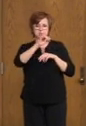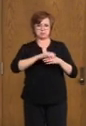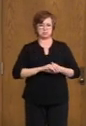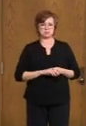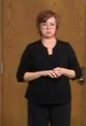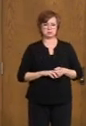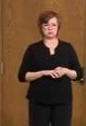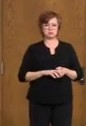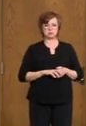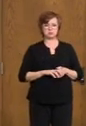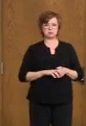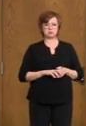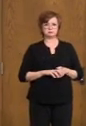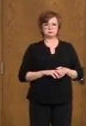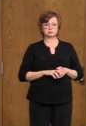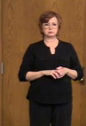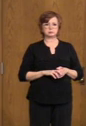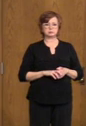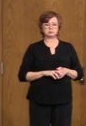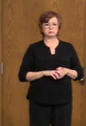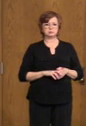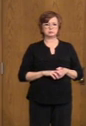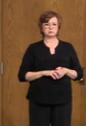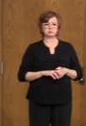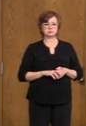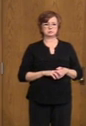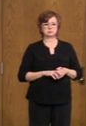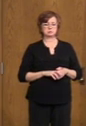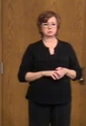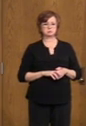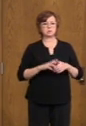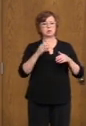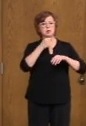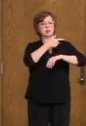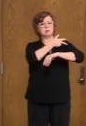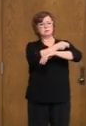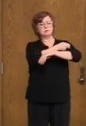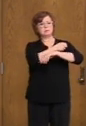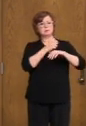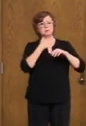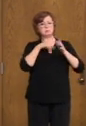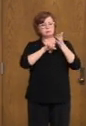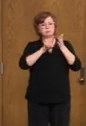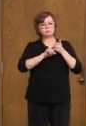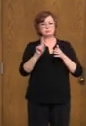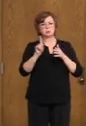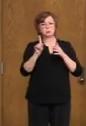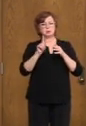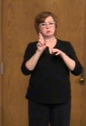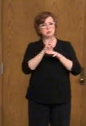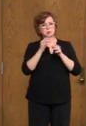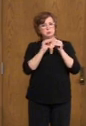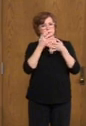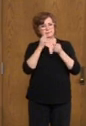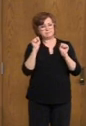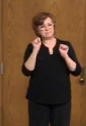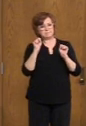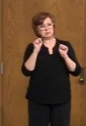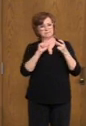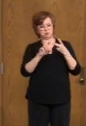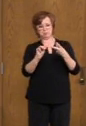the logistics of the vaccine and where we can ship the Pfizer vaccine safely, as well as using the Moderna in farther out regions because it's a lot less